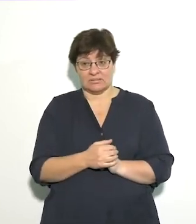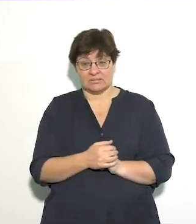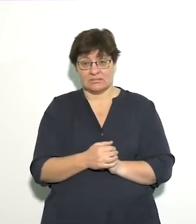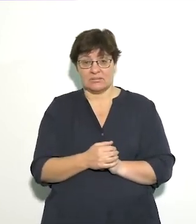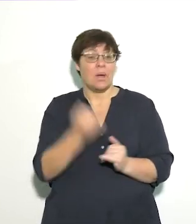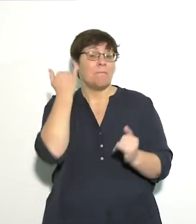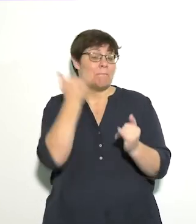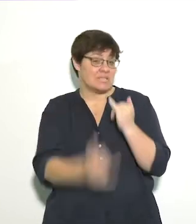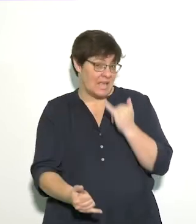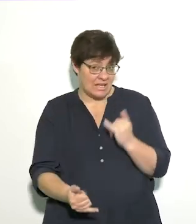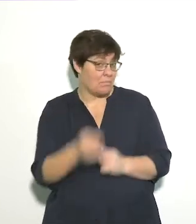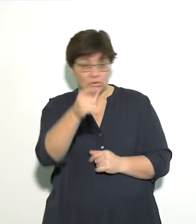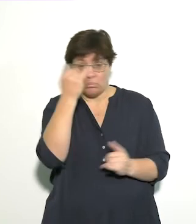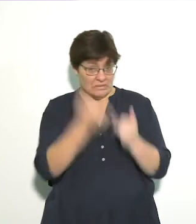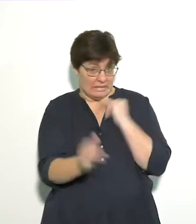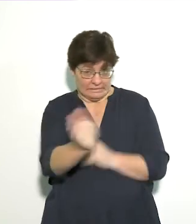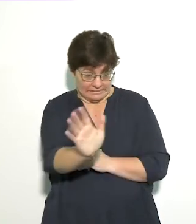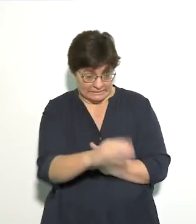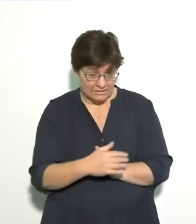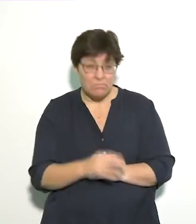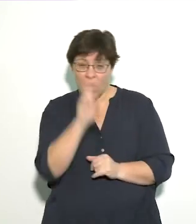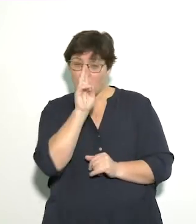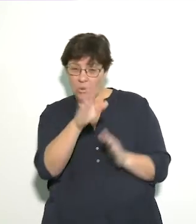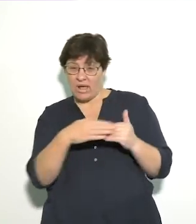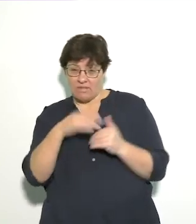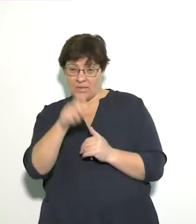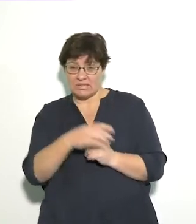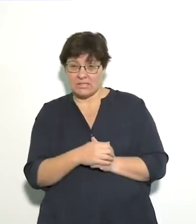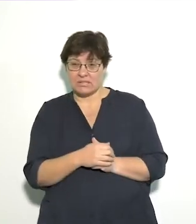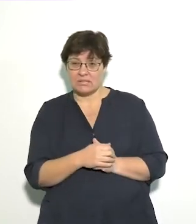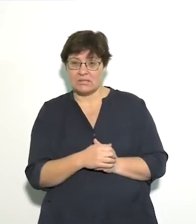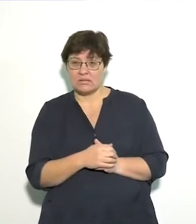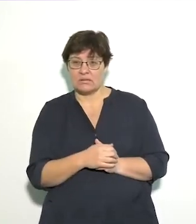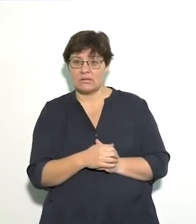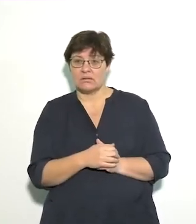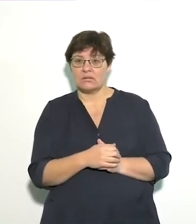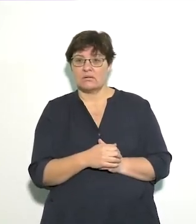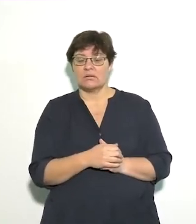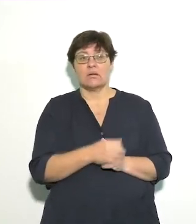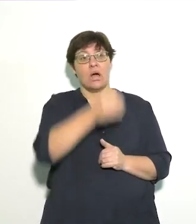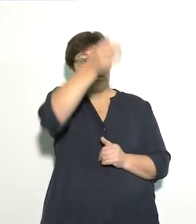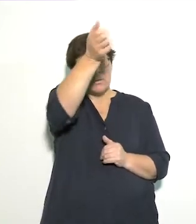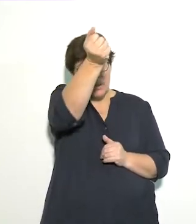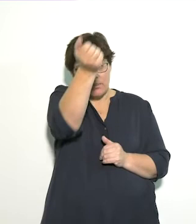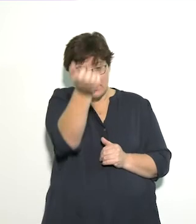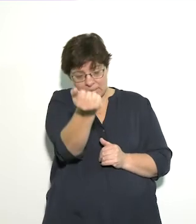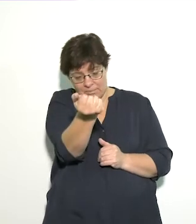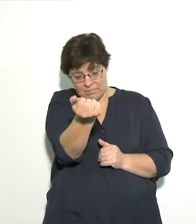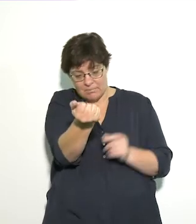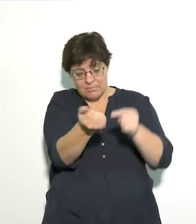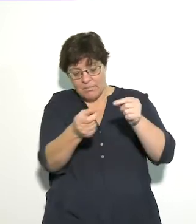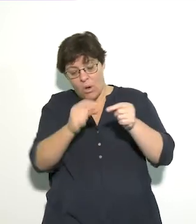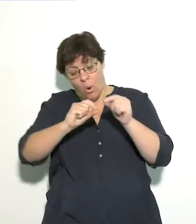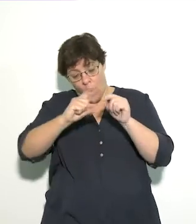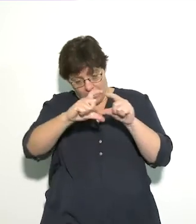one mistake I made, and I don't want you to make it, so please have a look very carefully. 2 staples at the top and 2 staples at the bottom. Leave